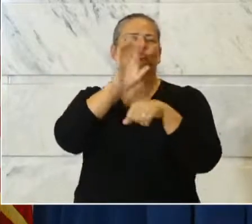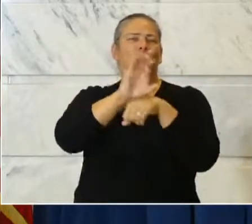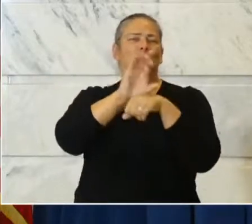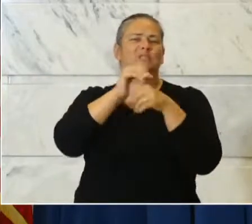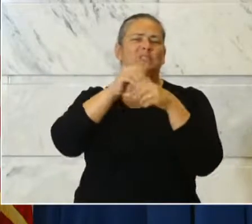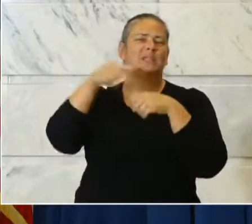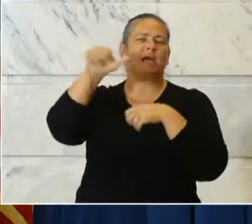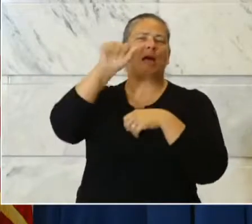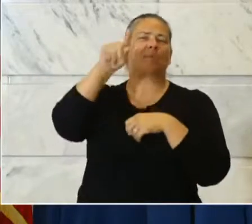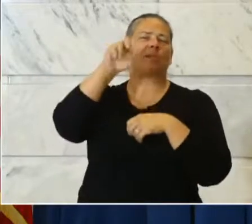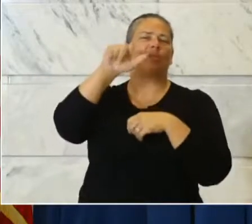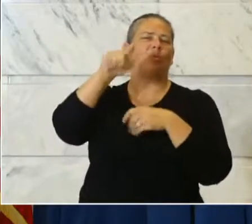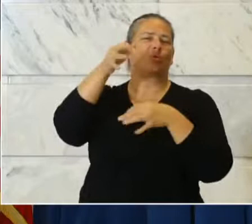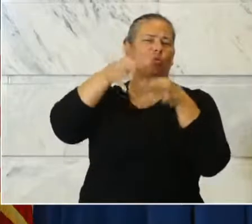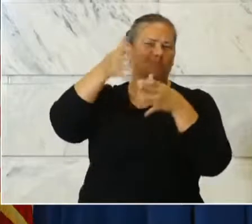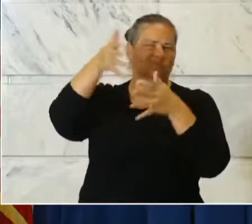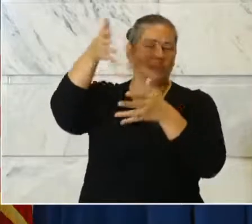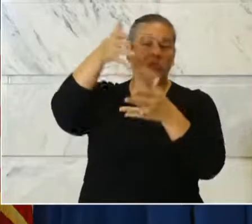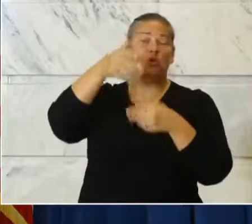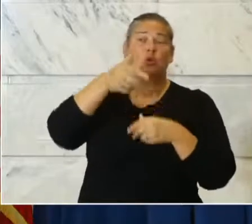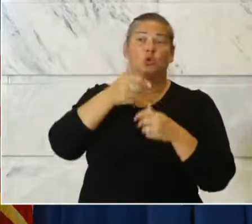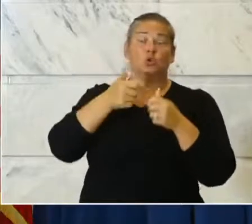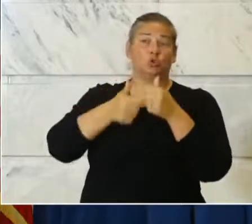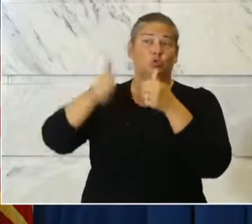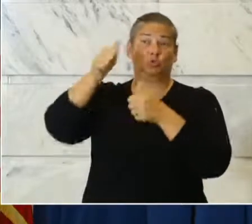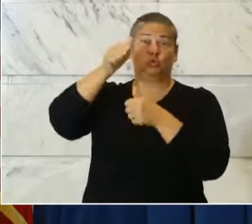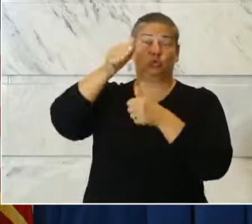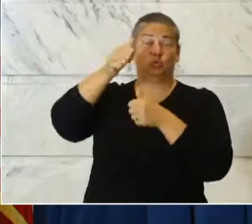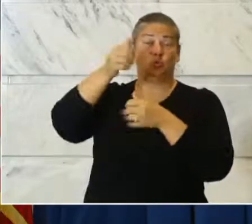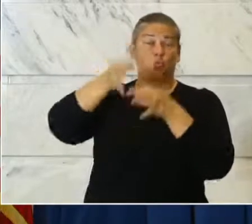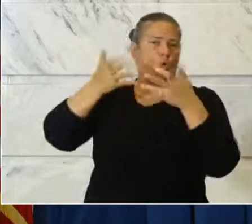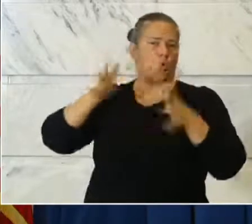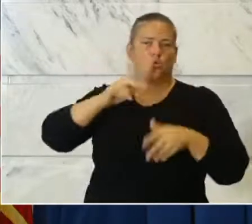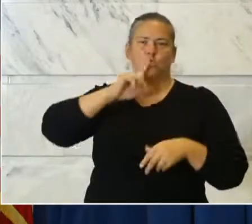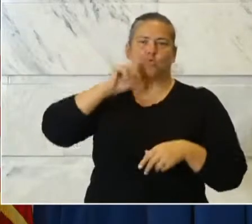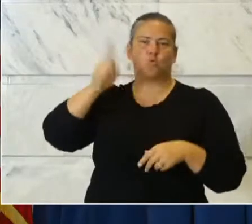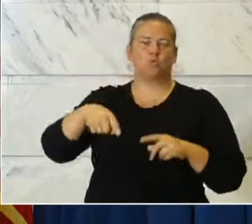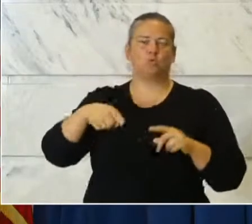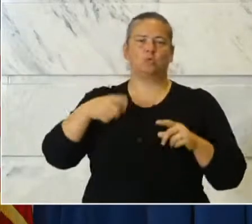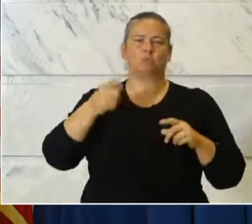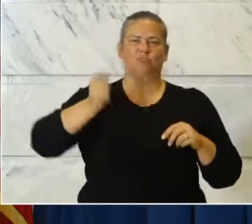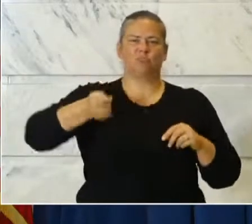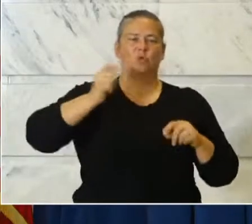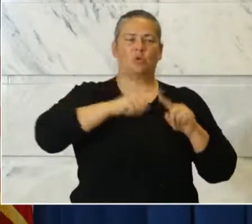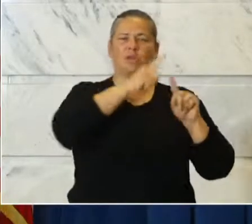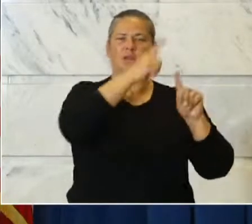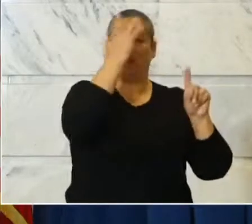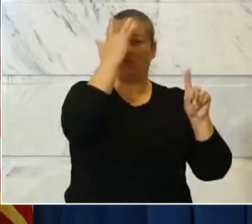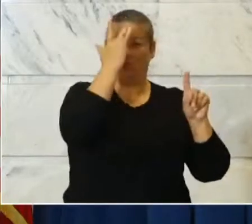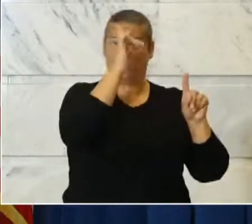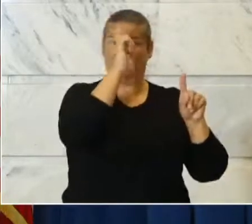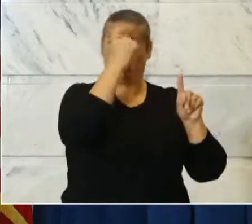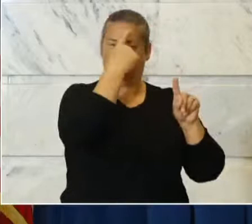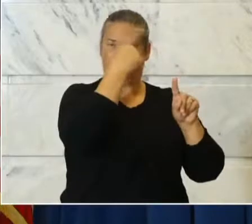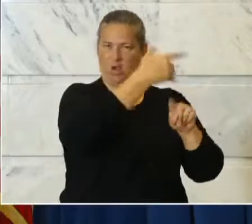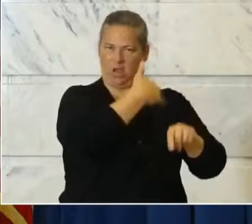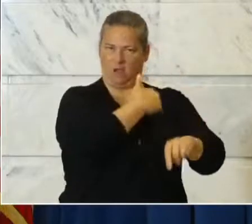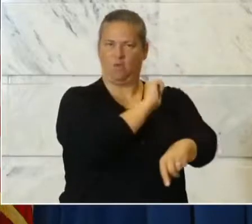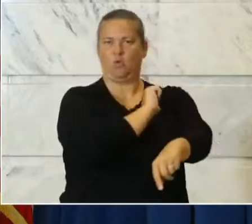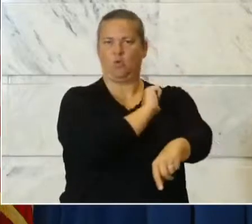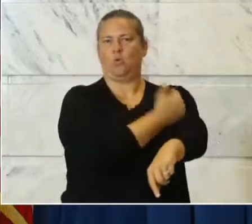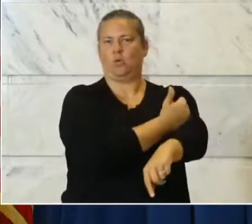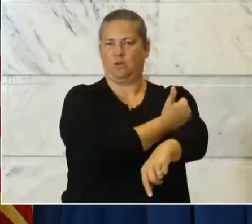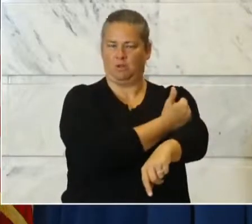courts. The Supreme Court's already ruled on this. It was in California that a governor has the authority.